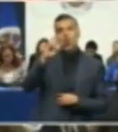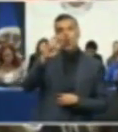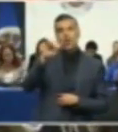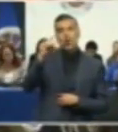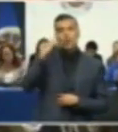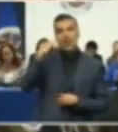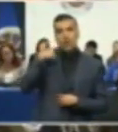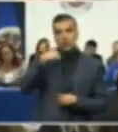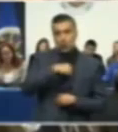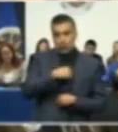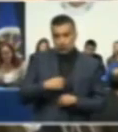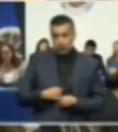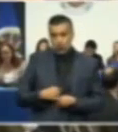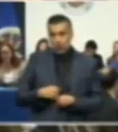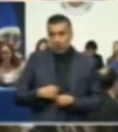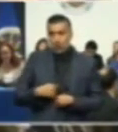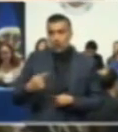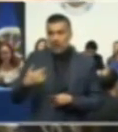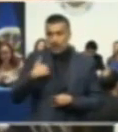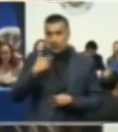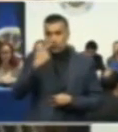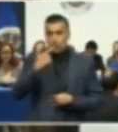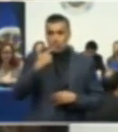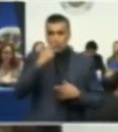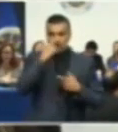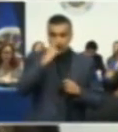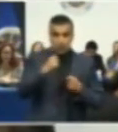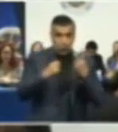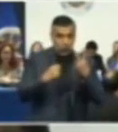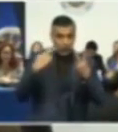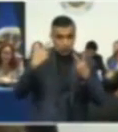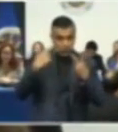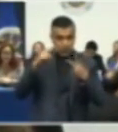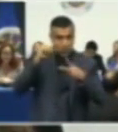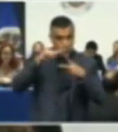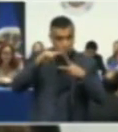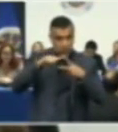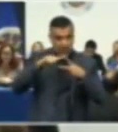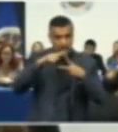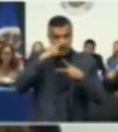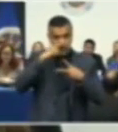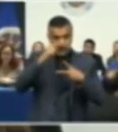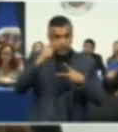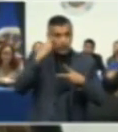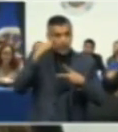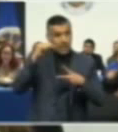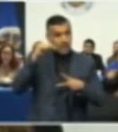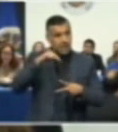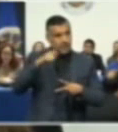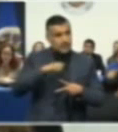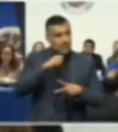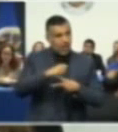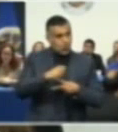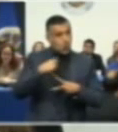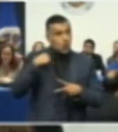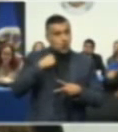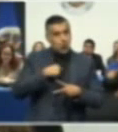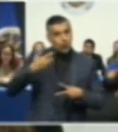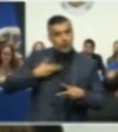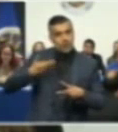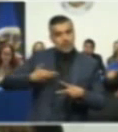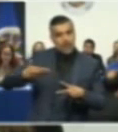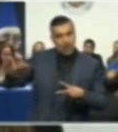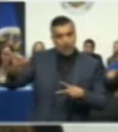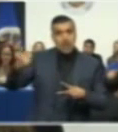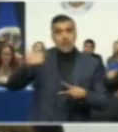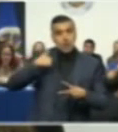and I have a special interest, but for two reasons. One, because earlier this year I was invited and